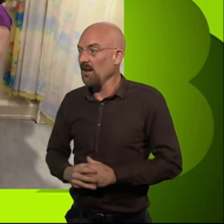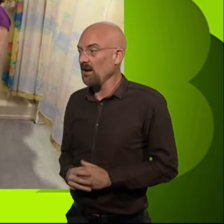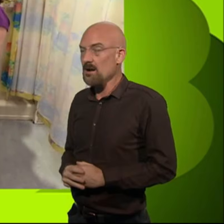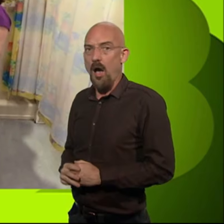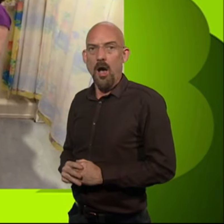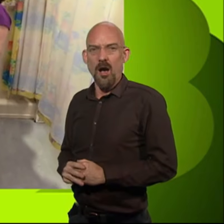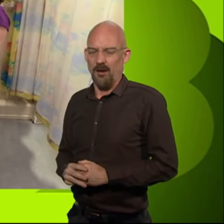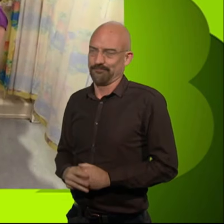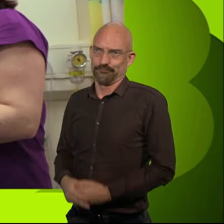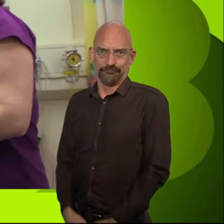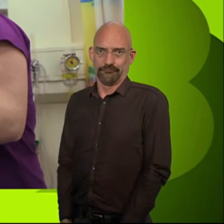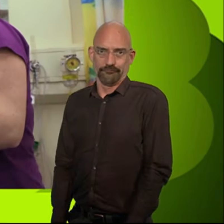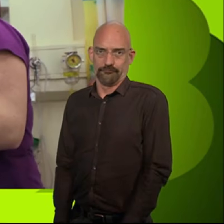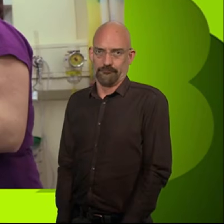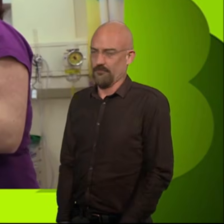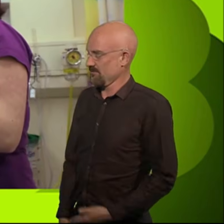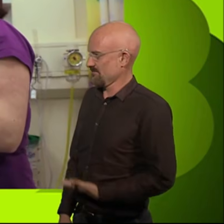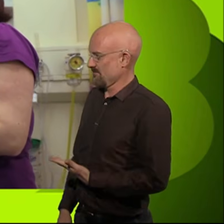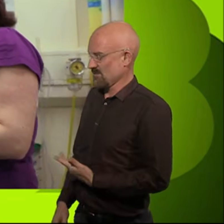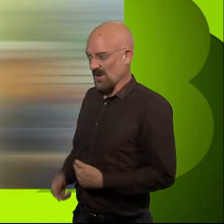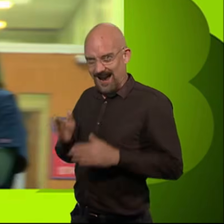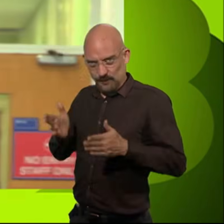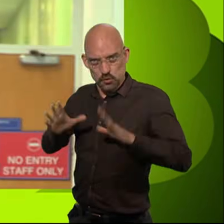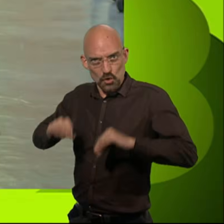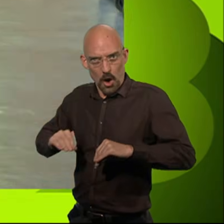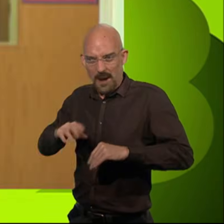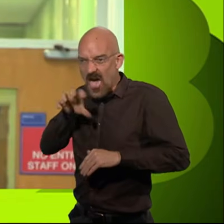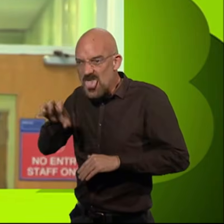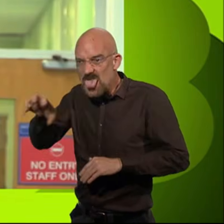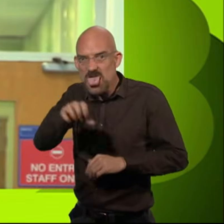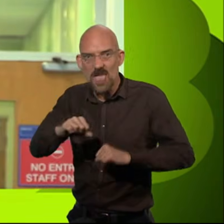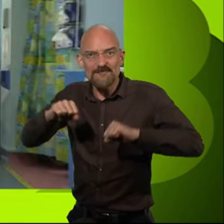Seriously, Rachel, you've got to stop eating the furniture.